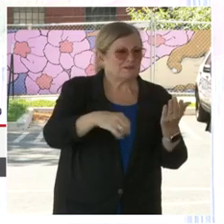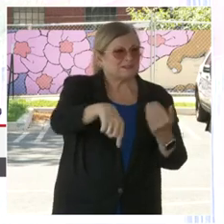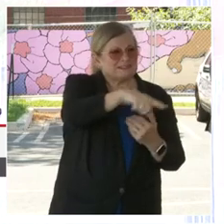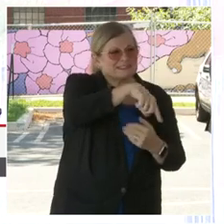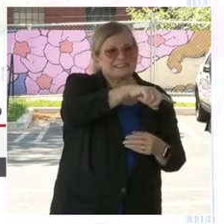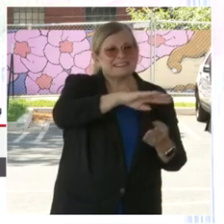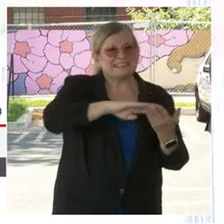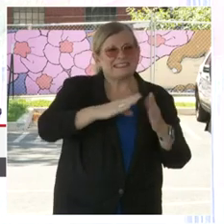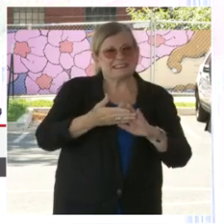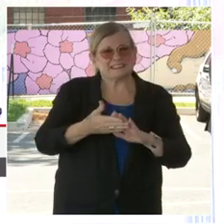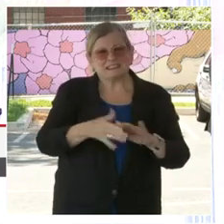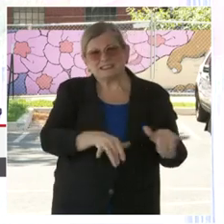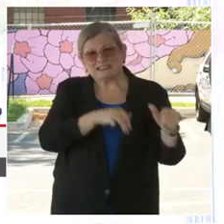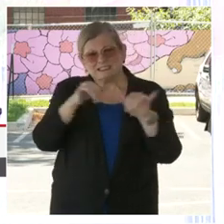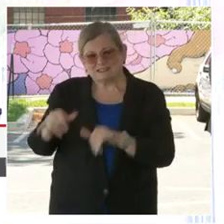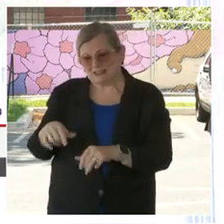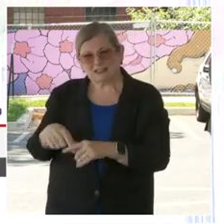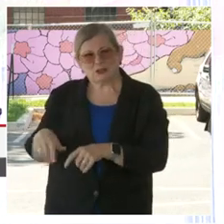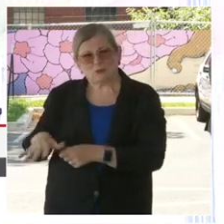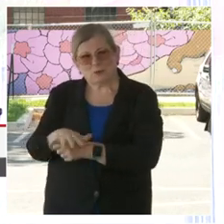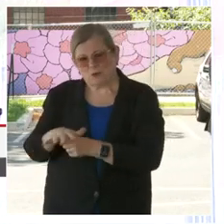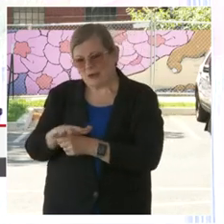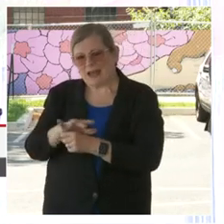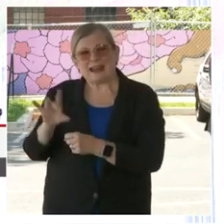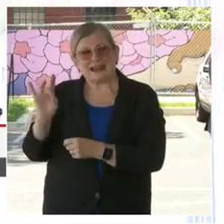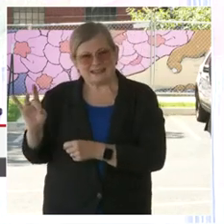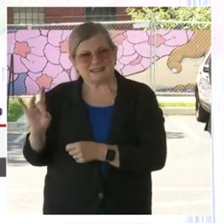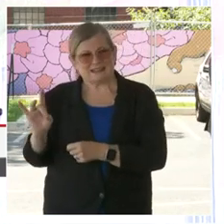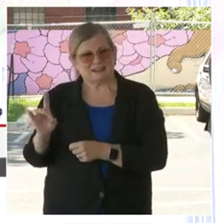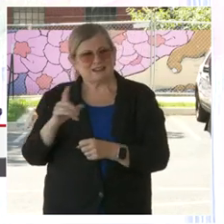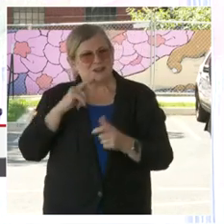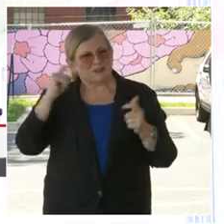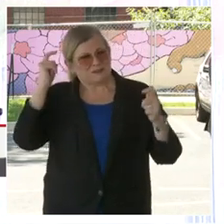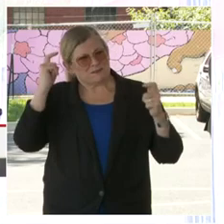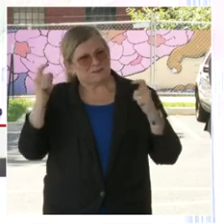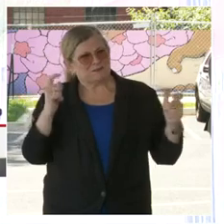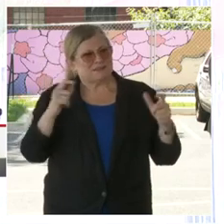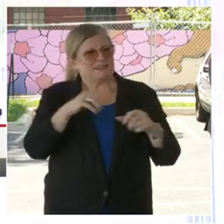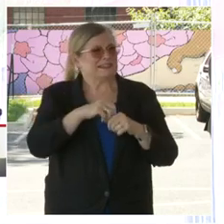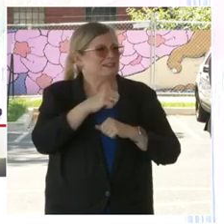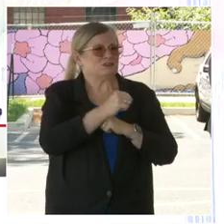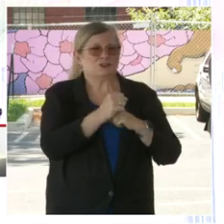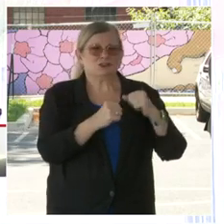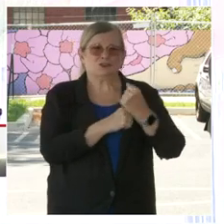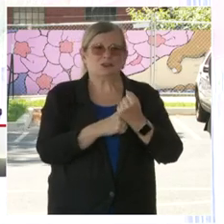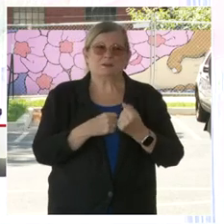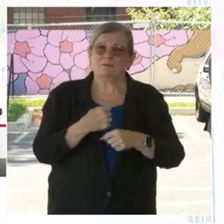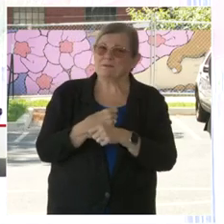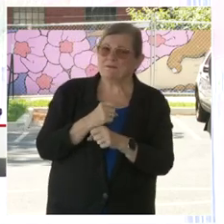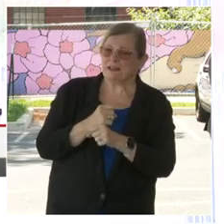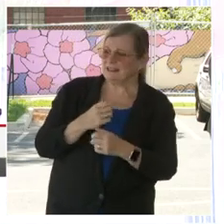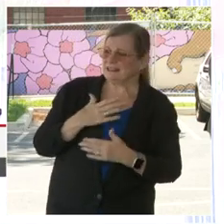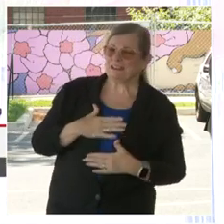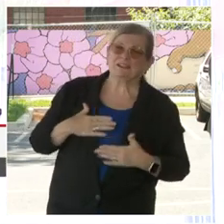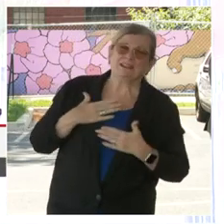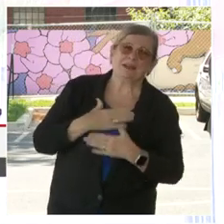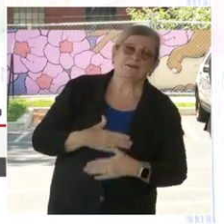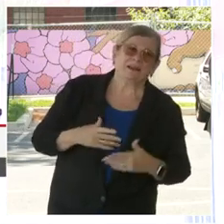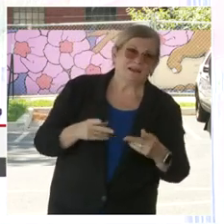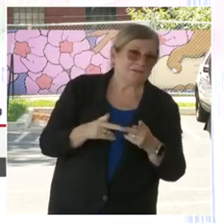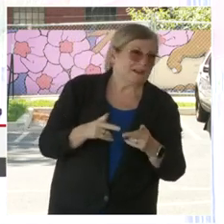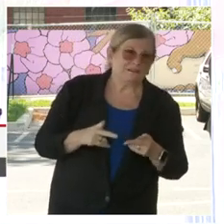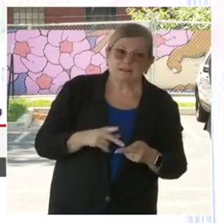city to go first, to create big infrastructure, to create an entertainment destination that would not only anchor